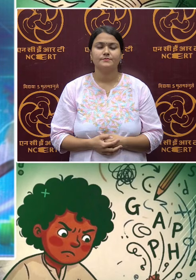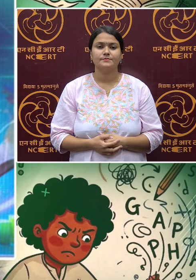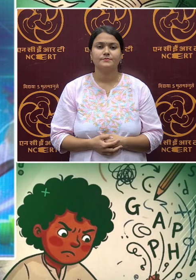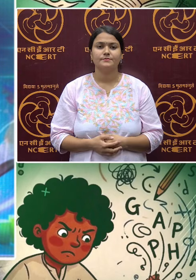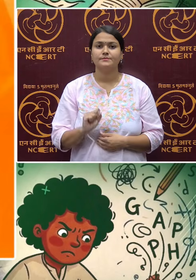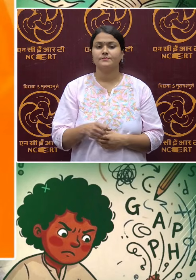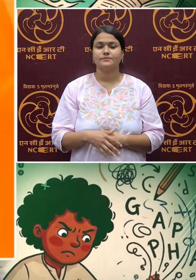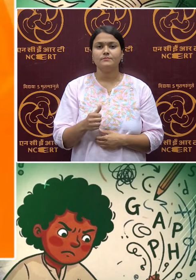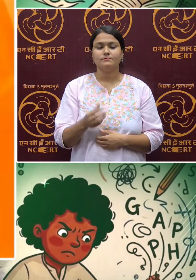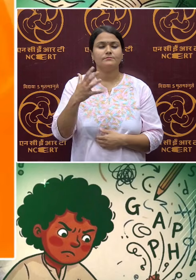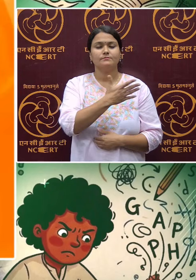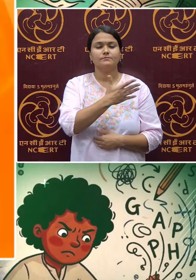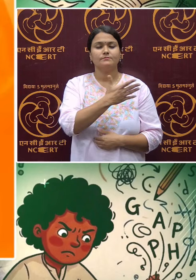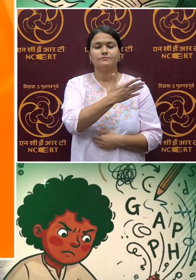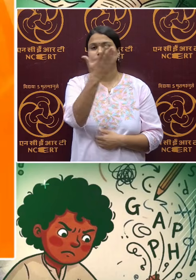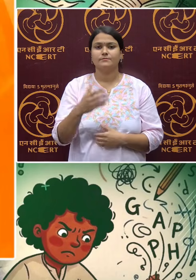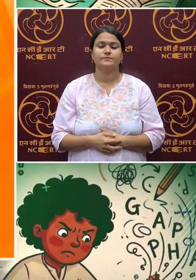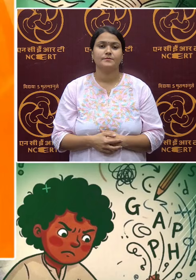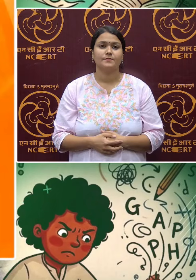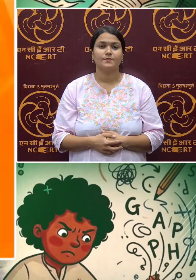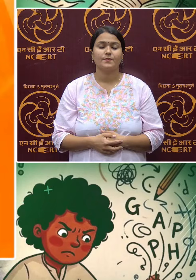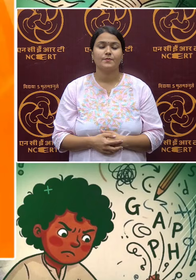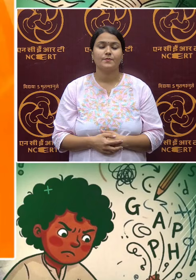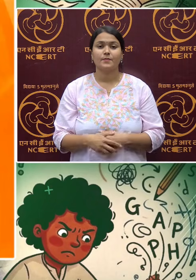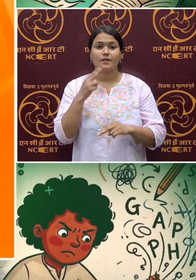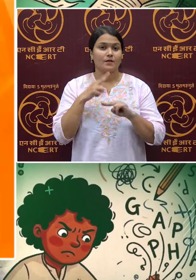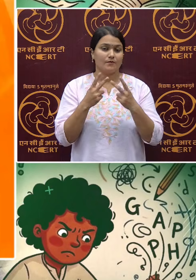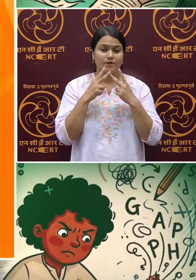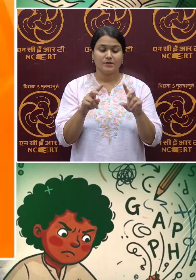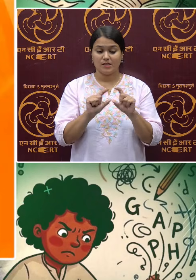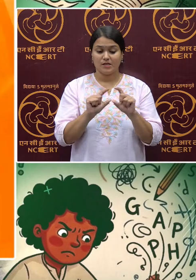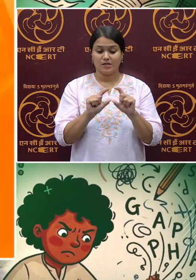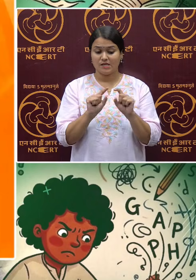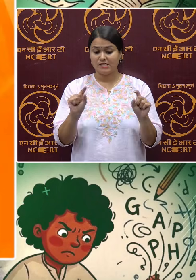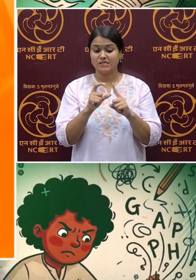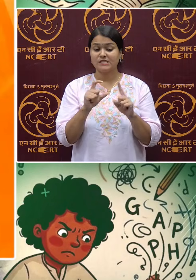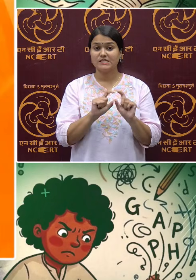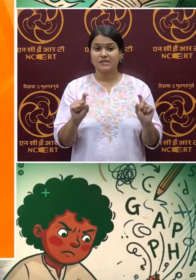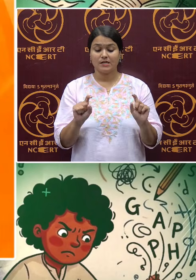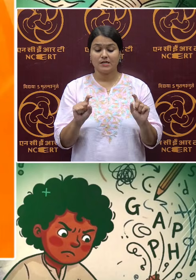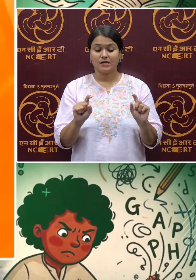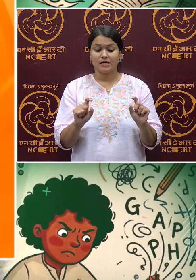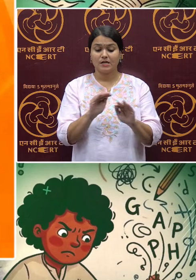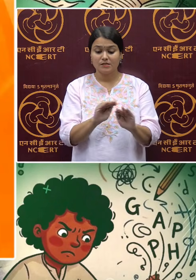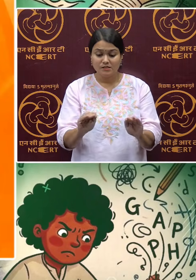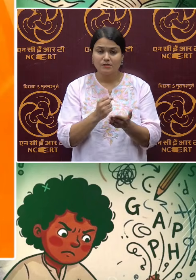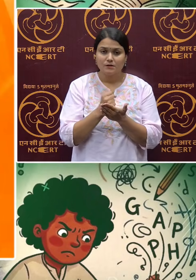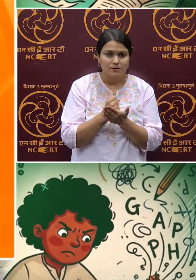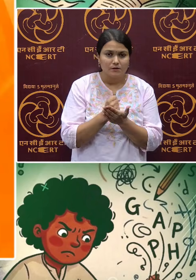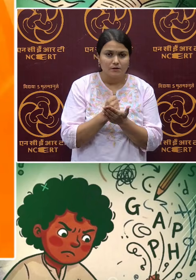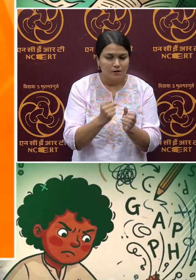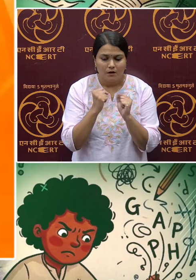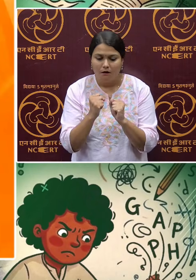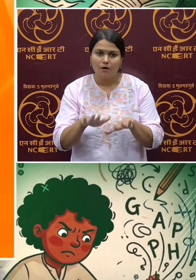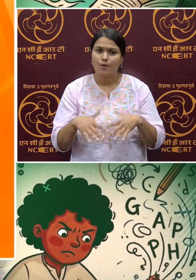Yes, good afternoon to all. Now, if you look at the definition, it tells us the children struggle to read and write. Can